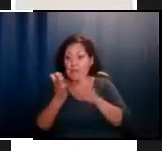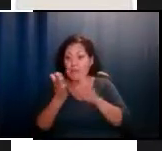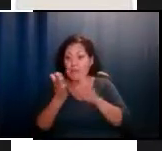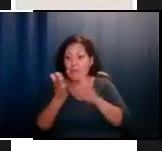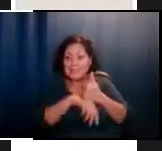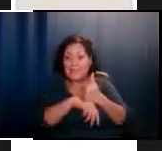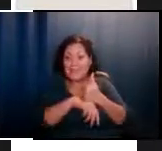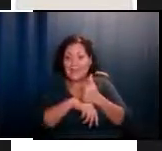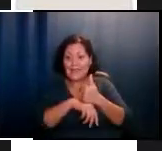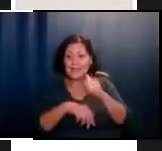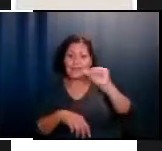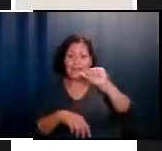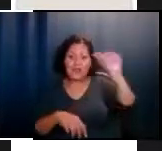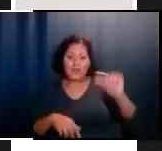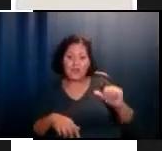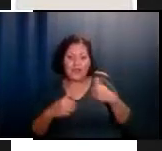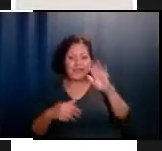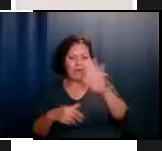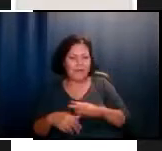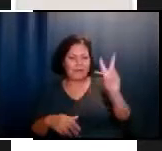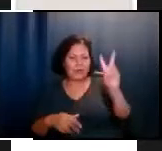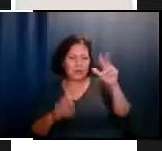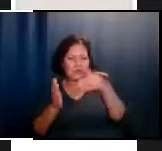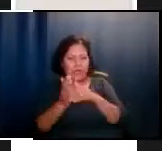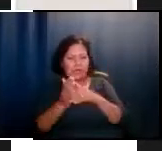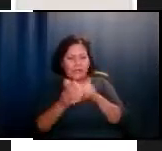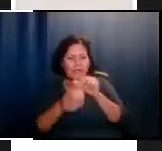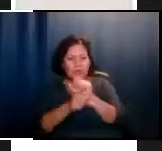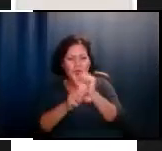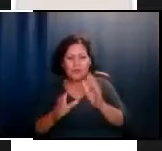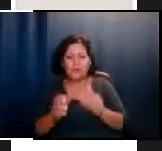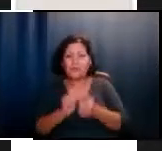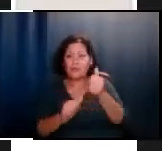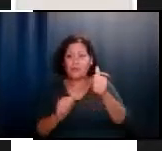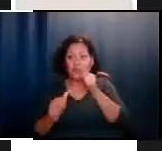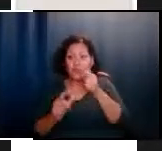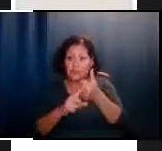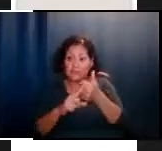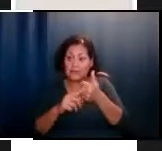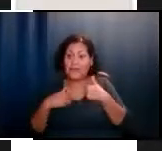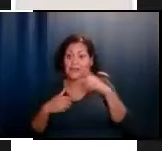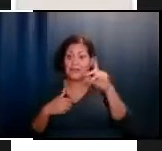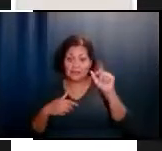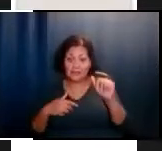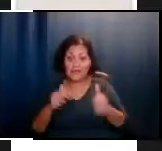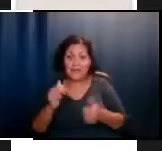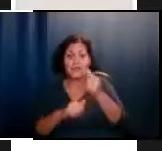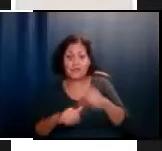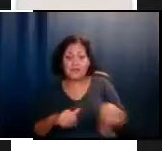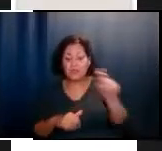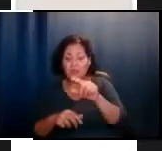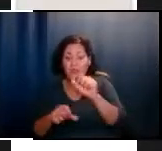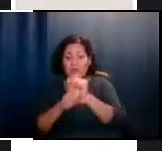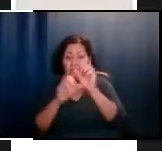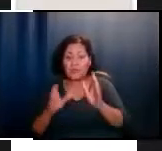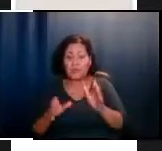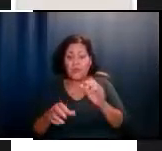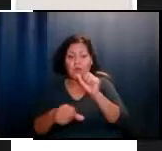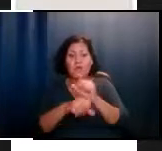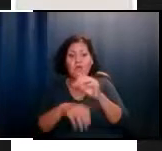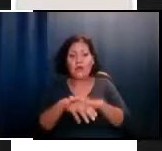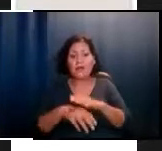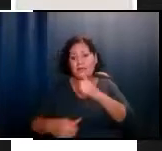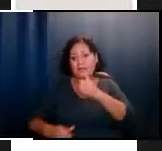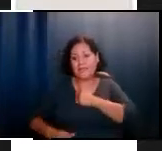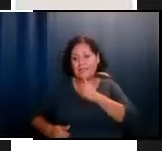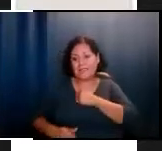There's about 2,000 employees. Most of those have disabilities. And most of those employees are working on military